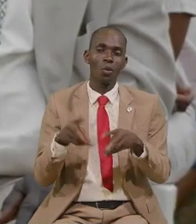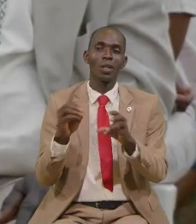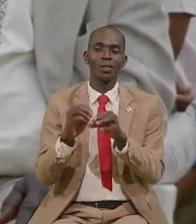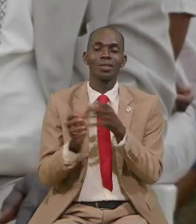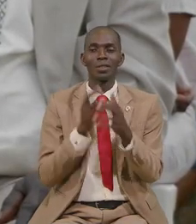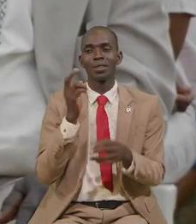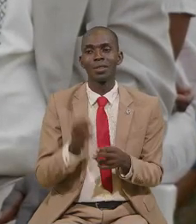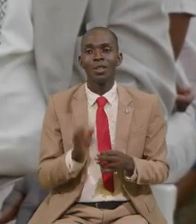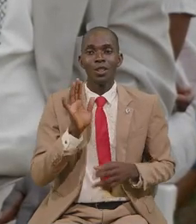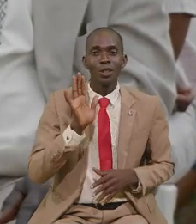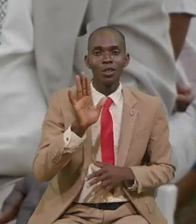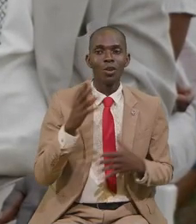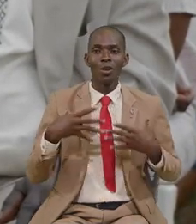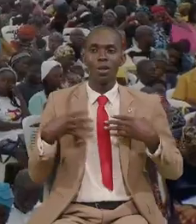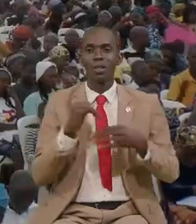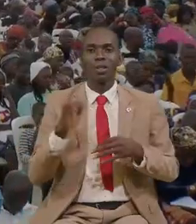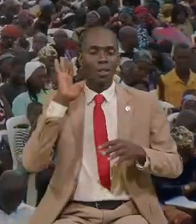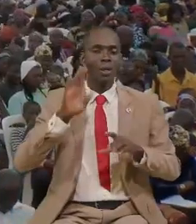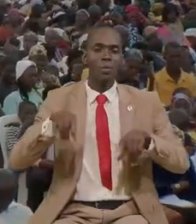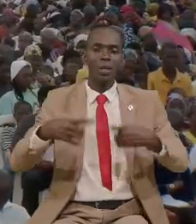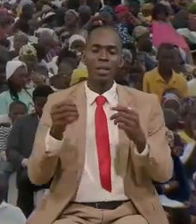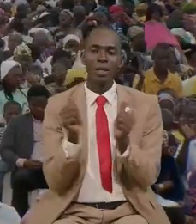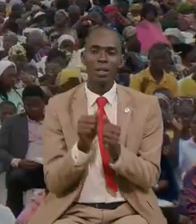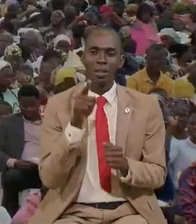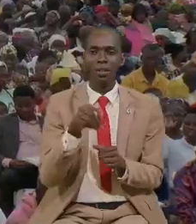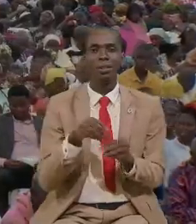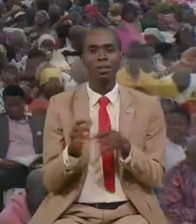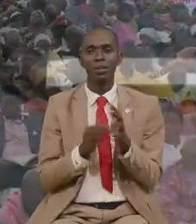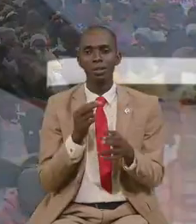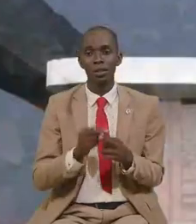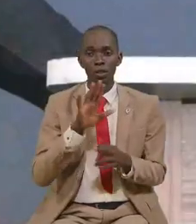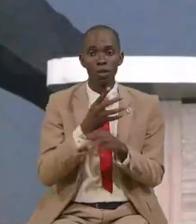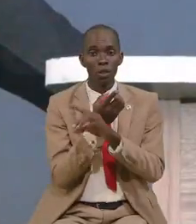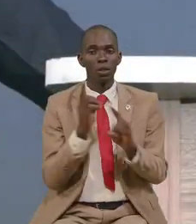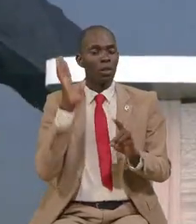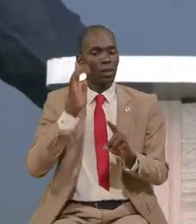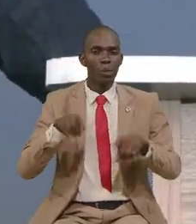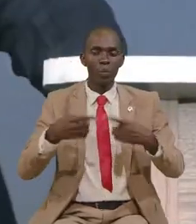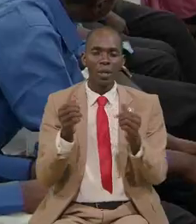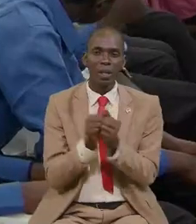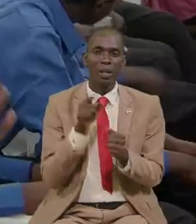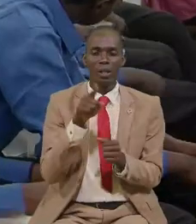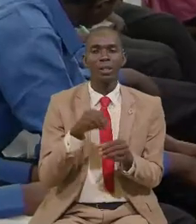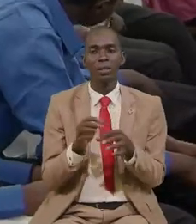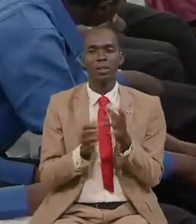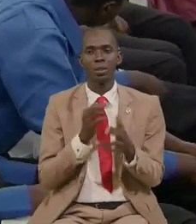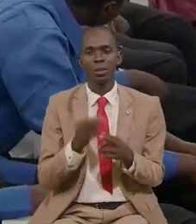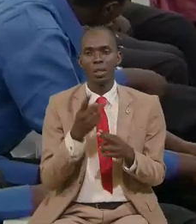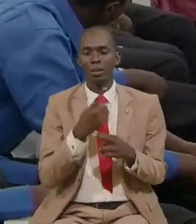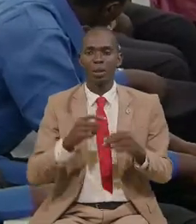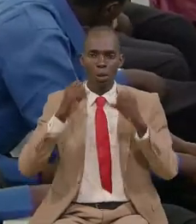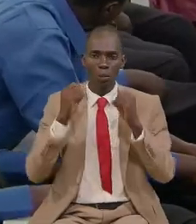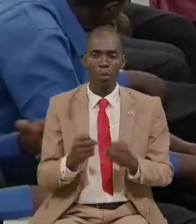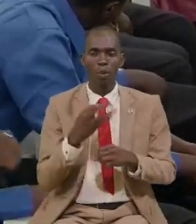Your healing will go with you. Your deliverance will go with you. The power of